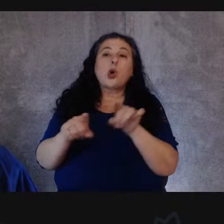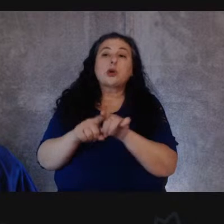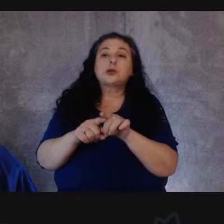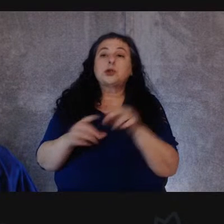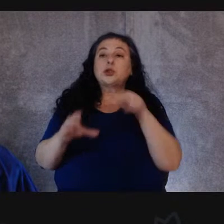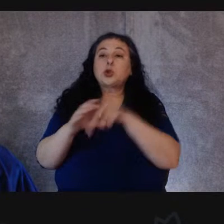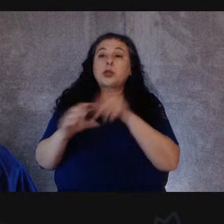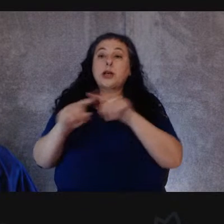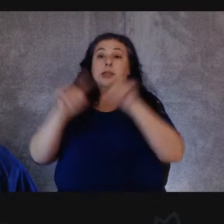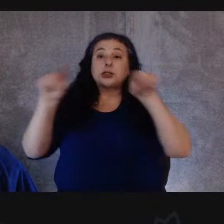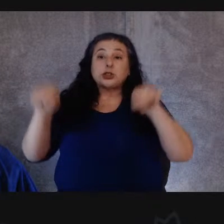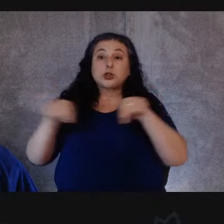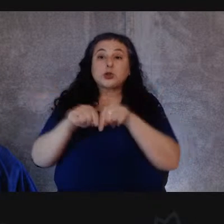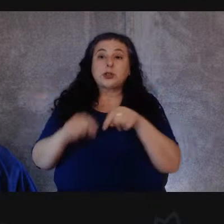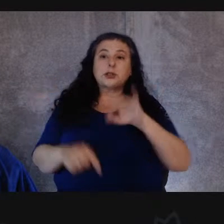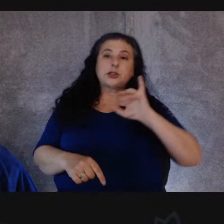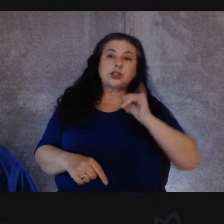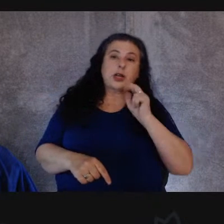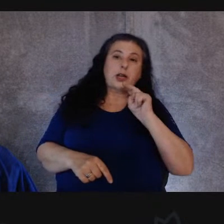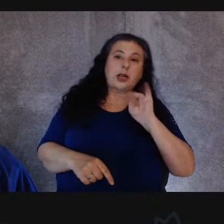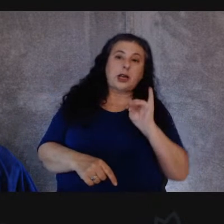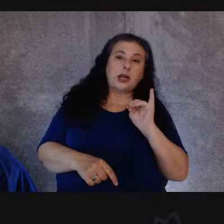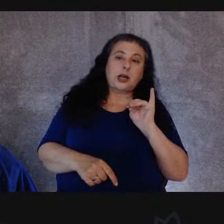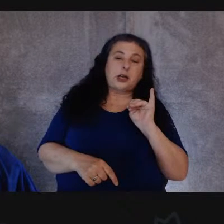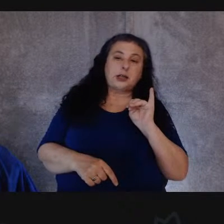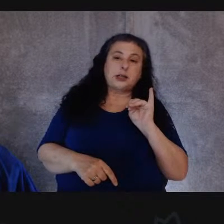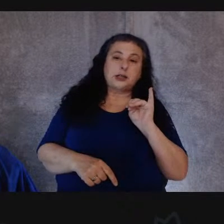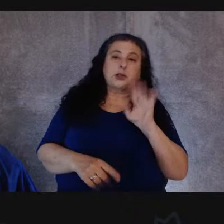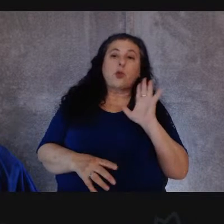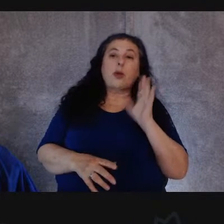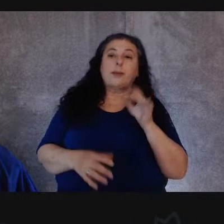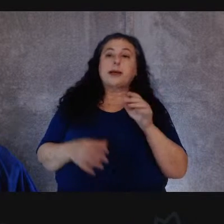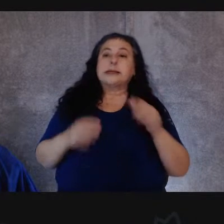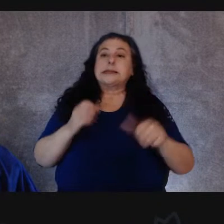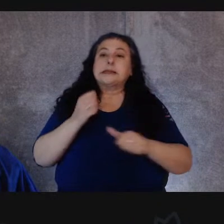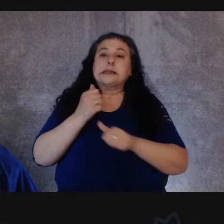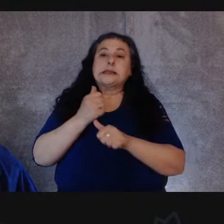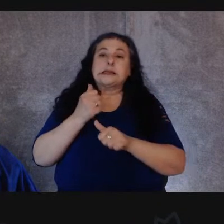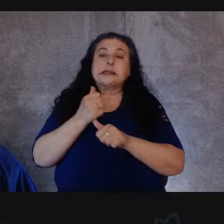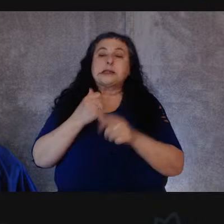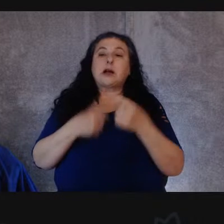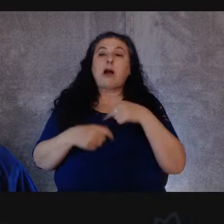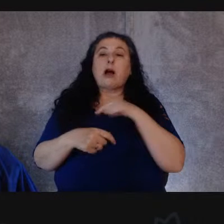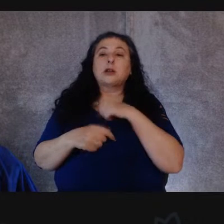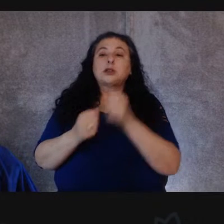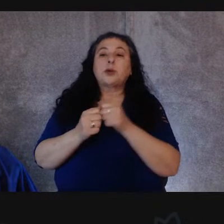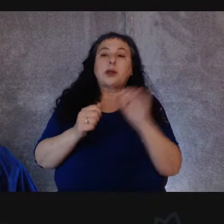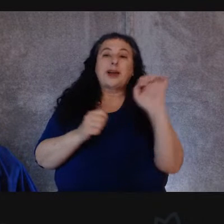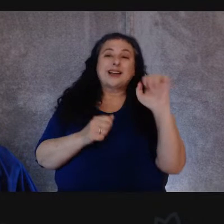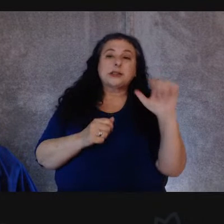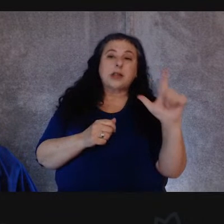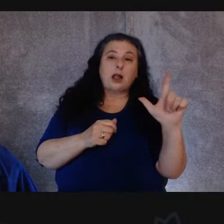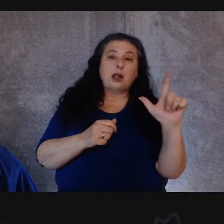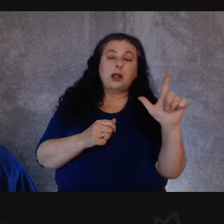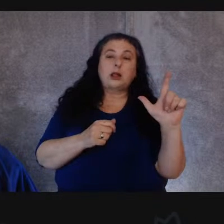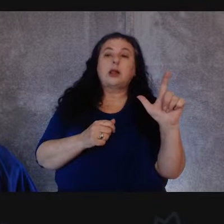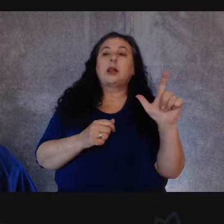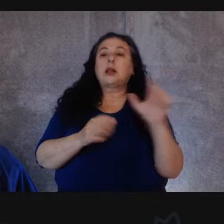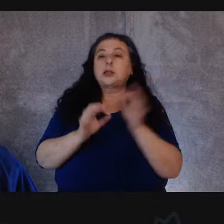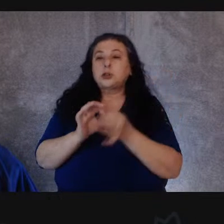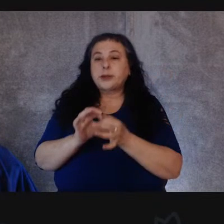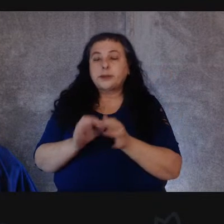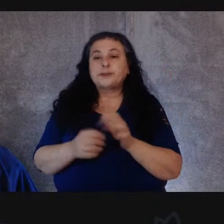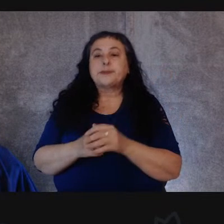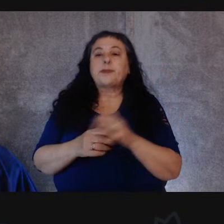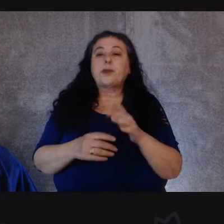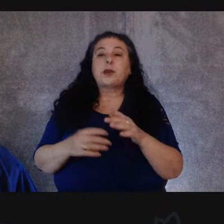on screen by Janie. Janie will be assisting us tonight with American Sign Language interpretation.